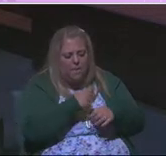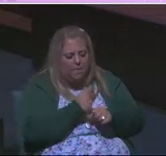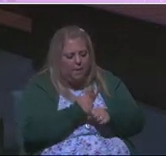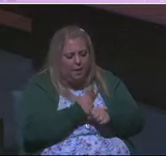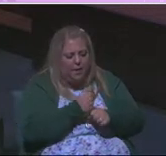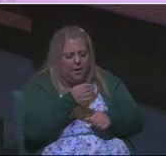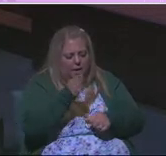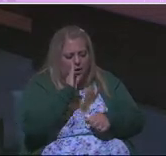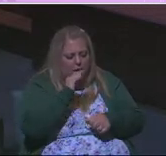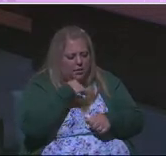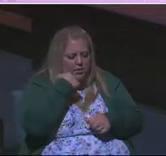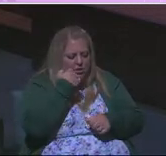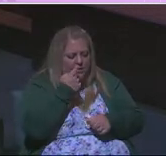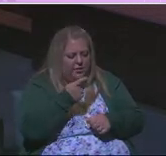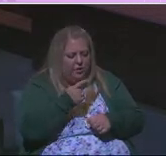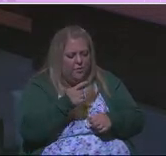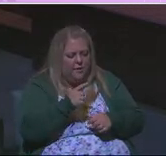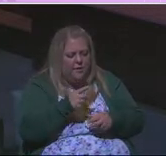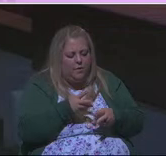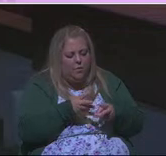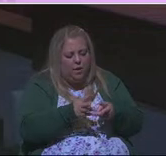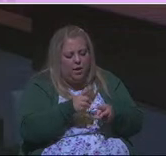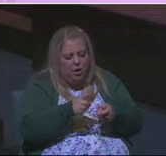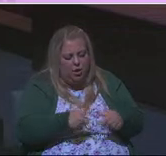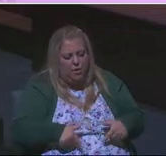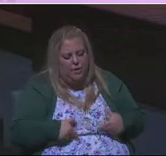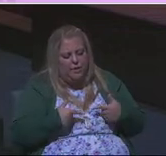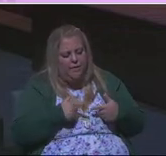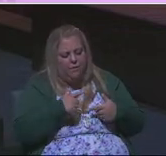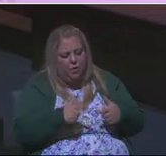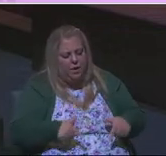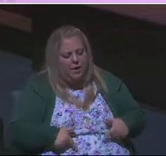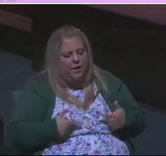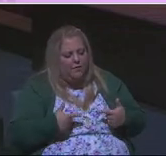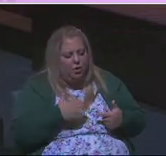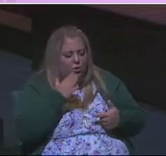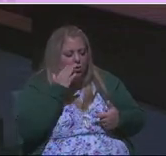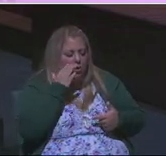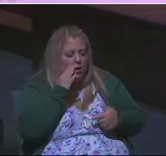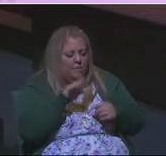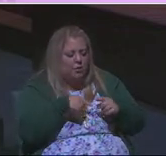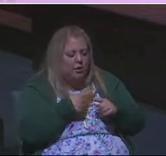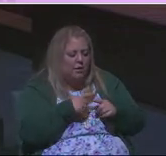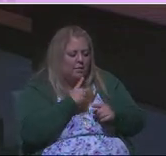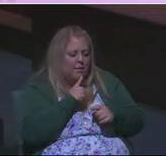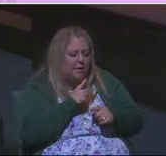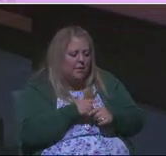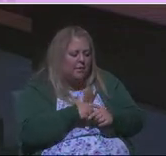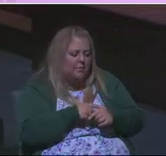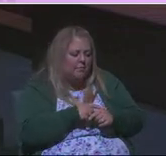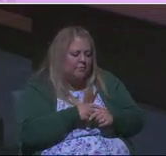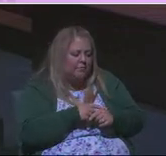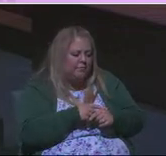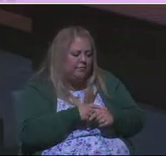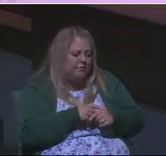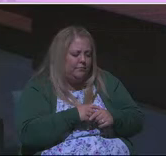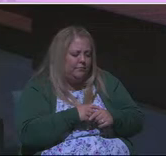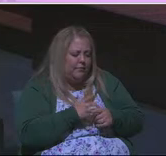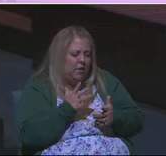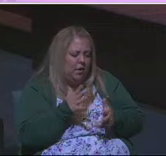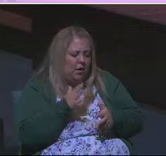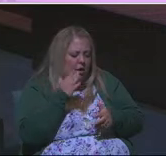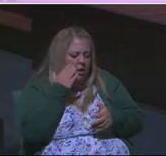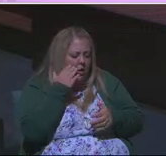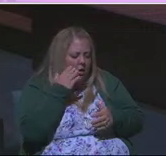don't make God ashamed of you by the way you live your life. And you know what I'm talking about. You already know. You're already under